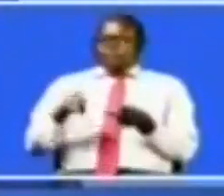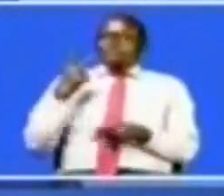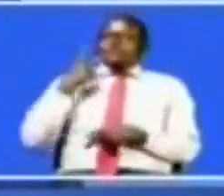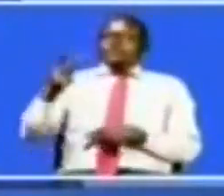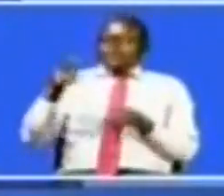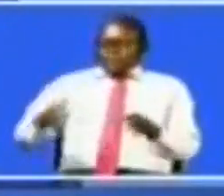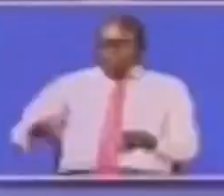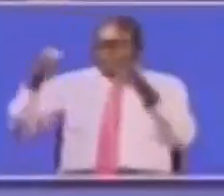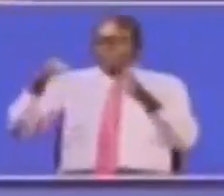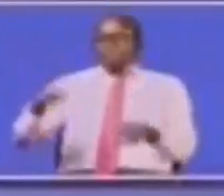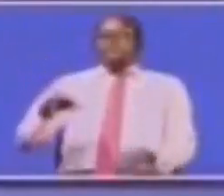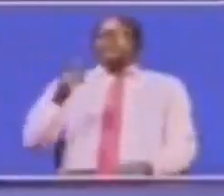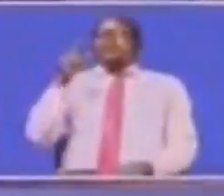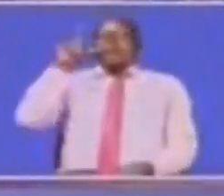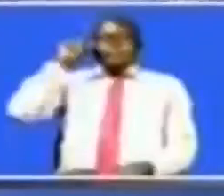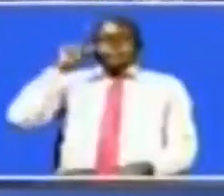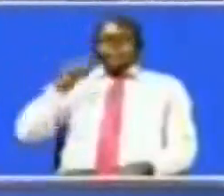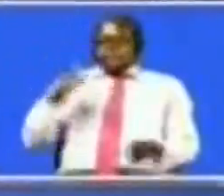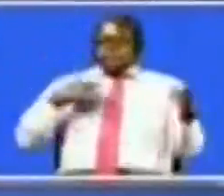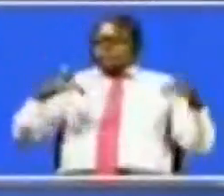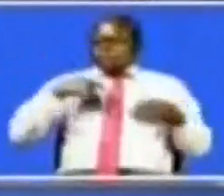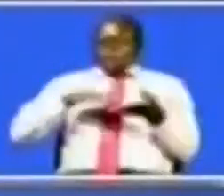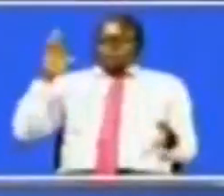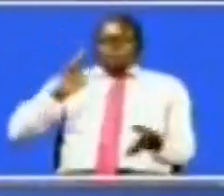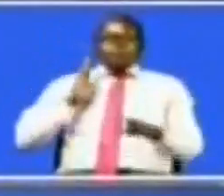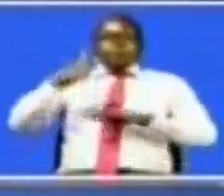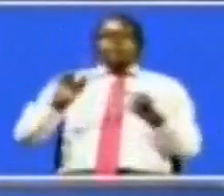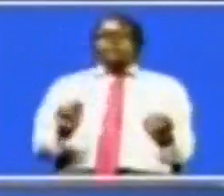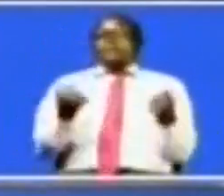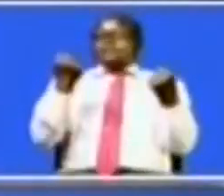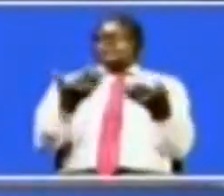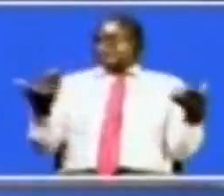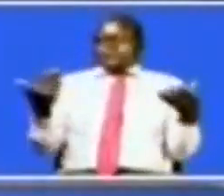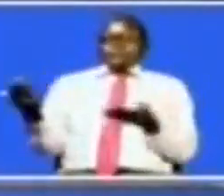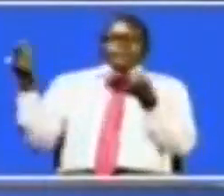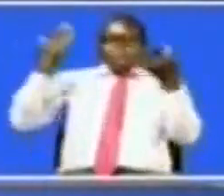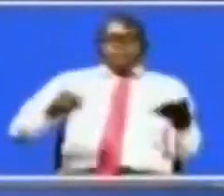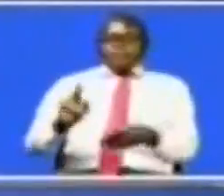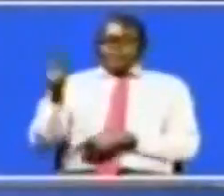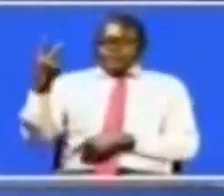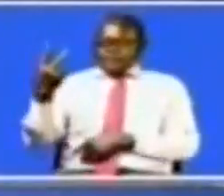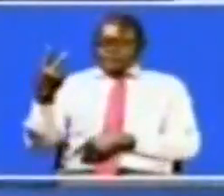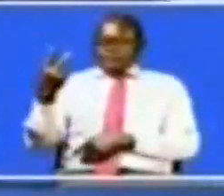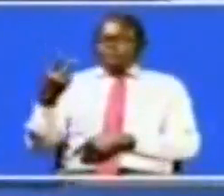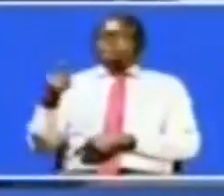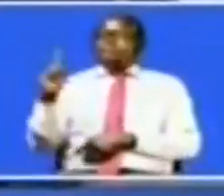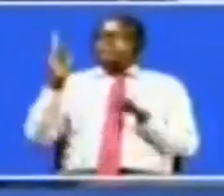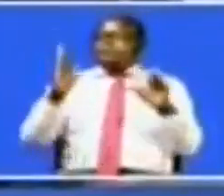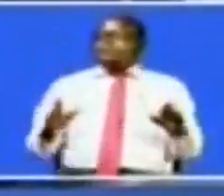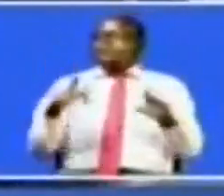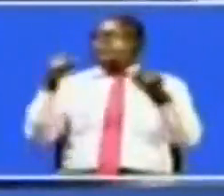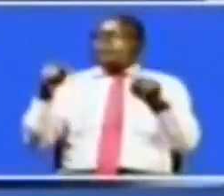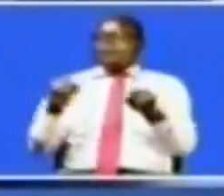bags in Mombasa. Even as concern grows over the safety of products imported into the country, Munya says there will be